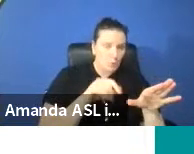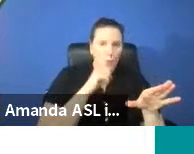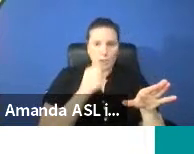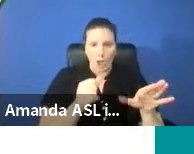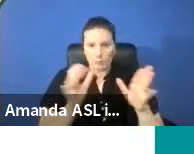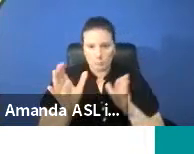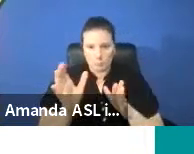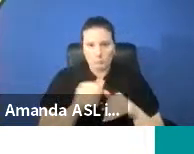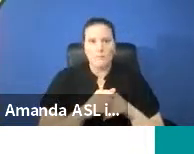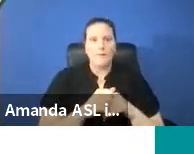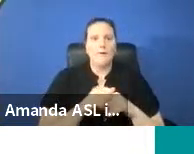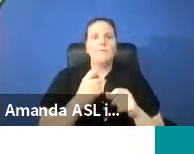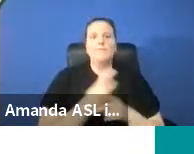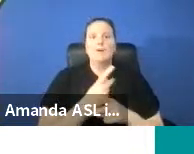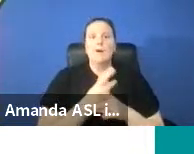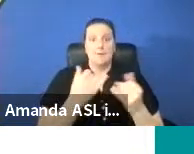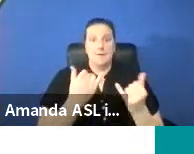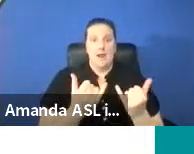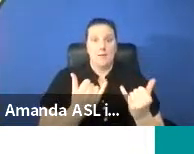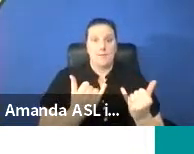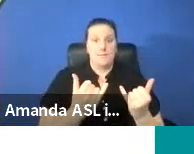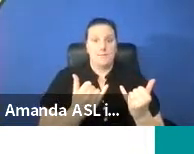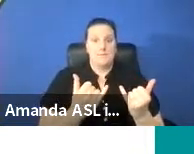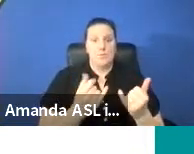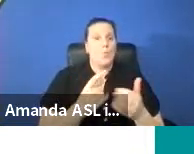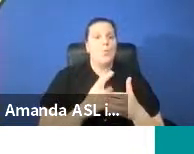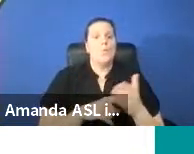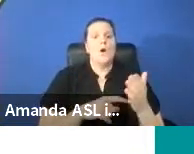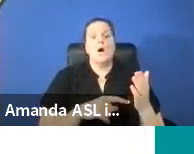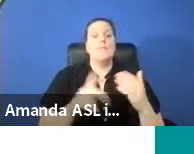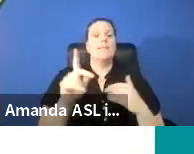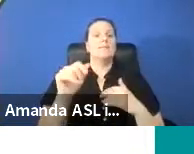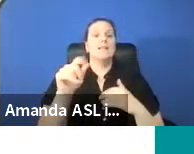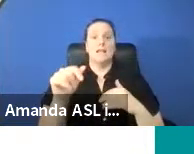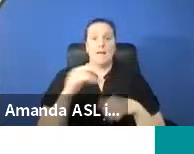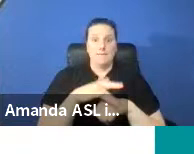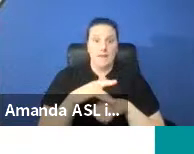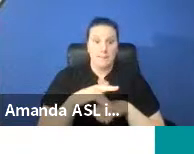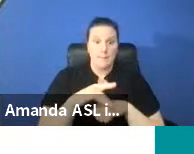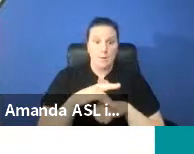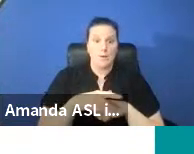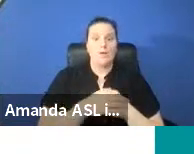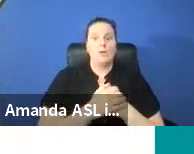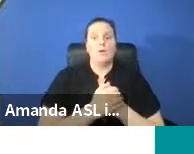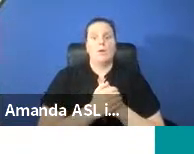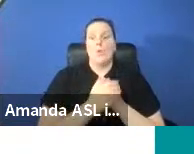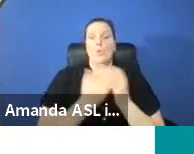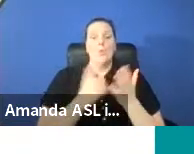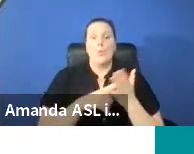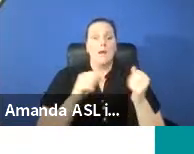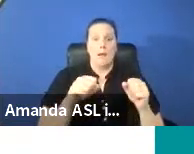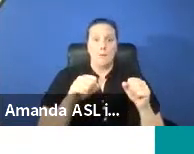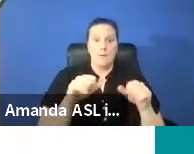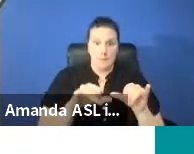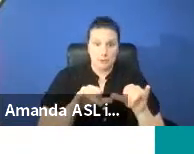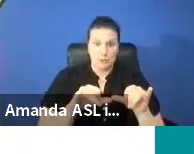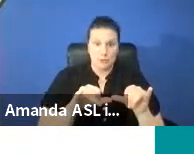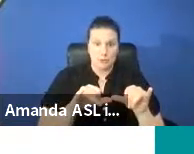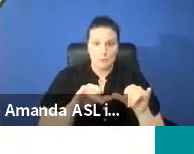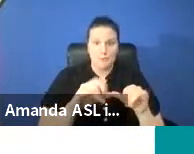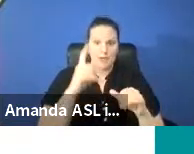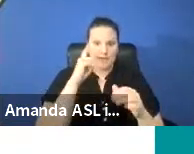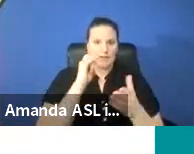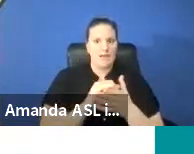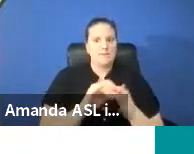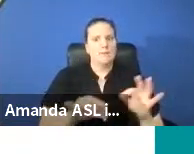being able to figure out now, what's the data that's actually available and what can we actually measure, I think that's